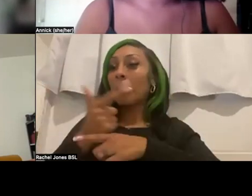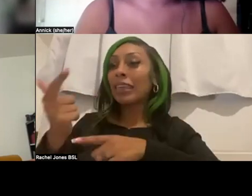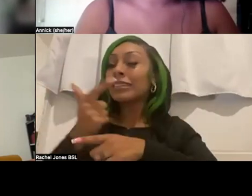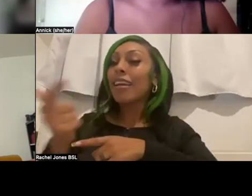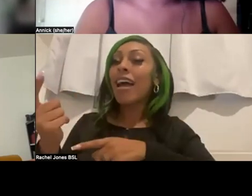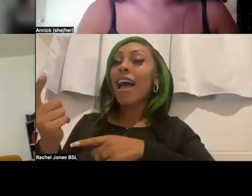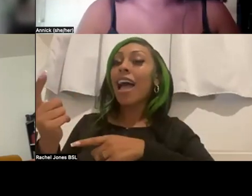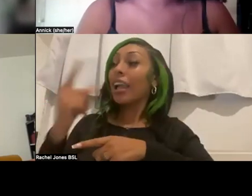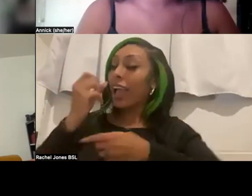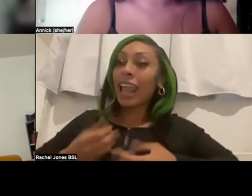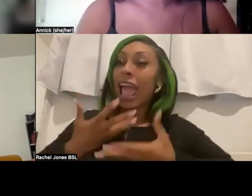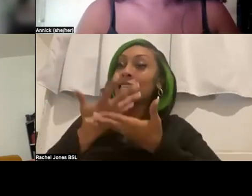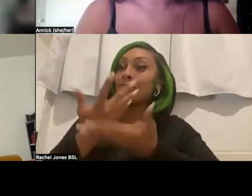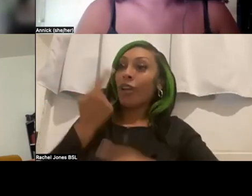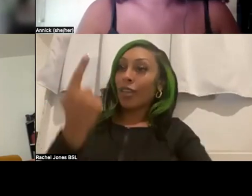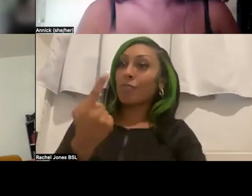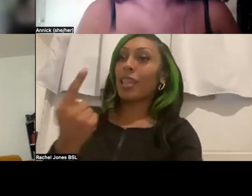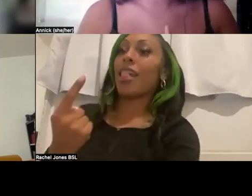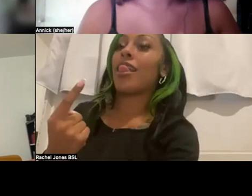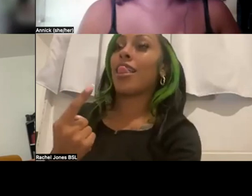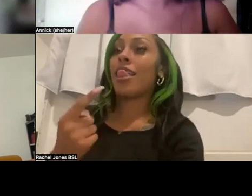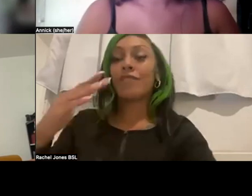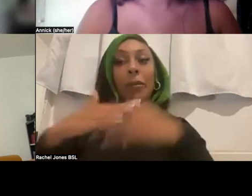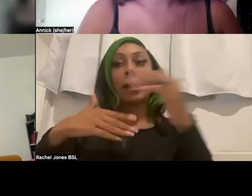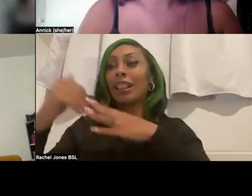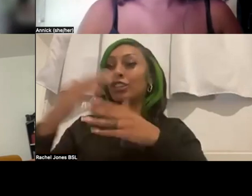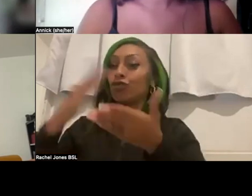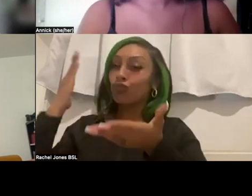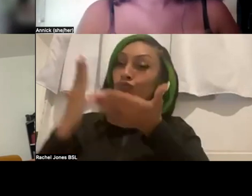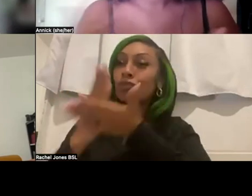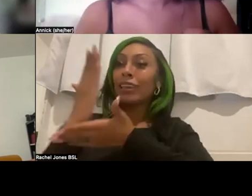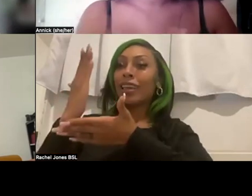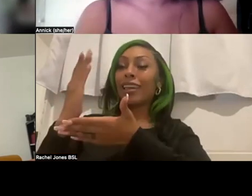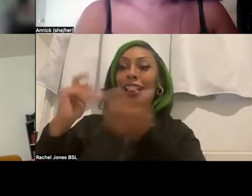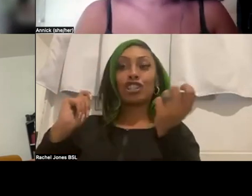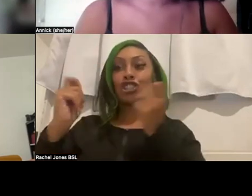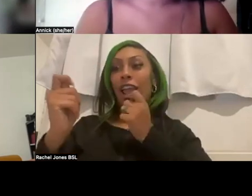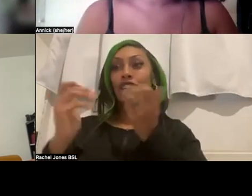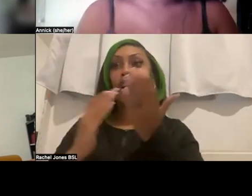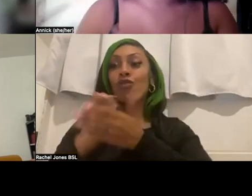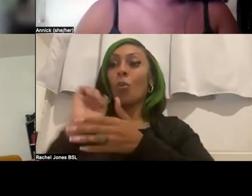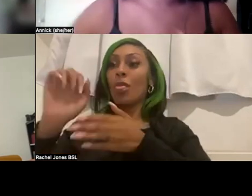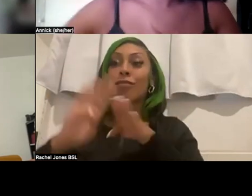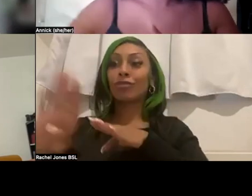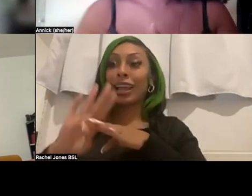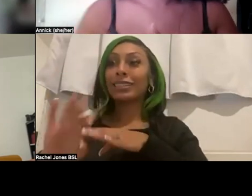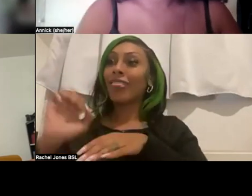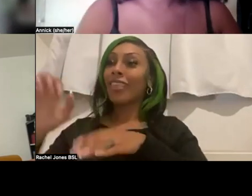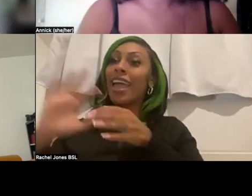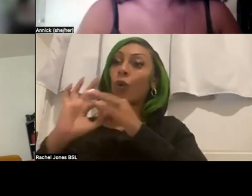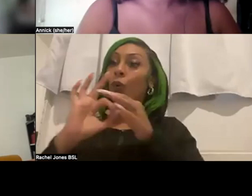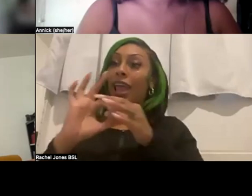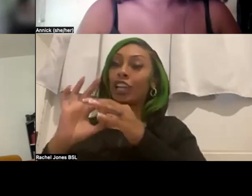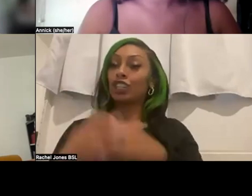express these things, but also to build real sustainable change through their practice and their connection to